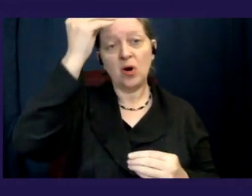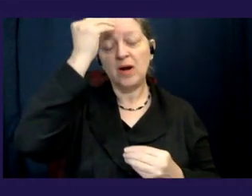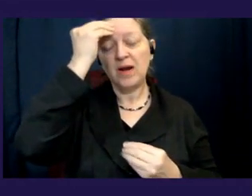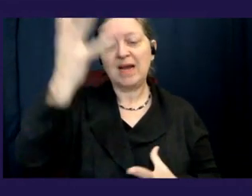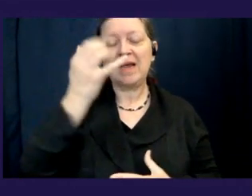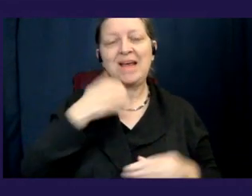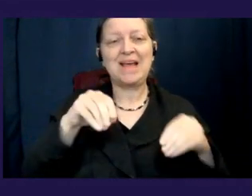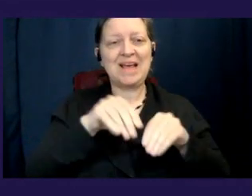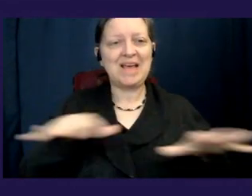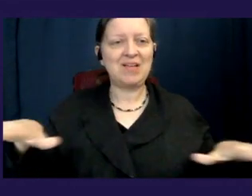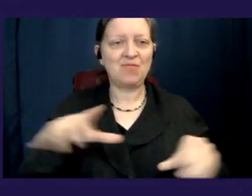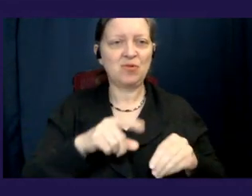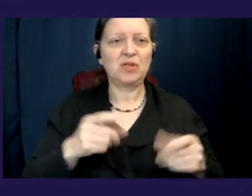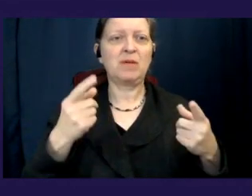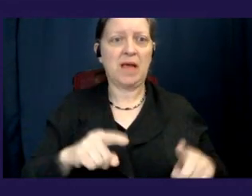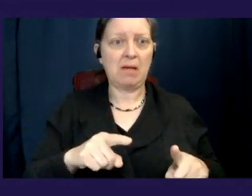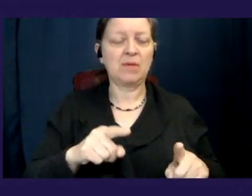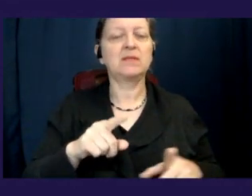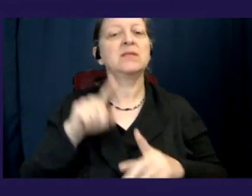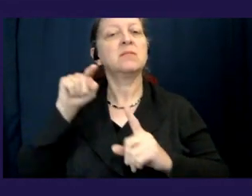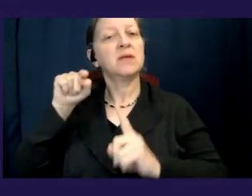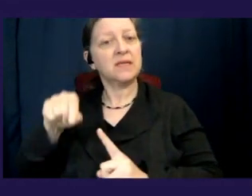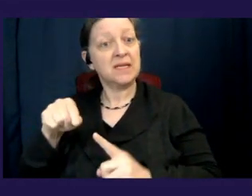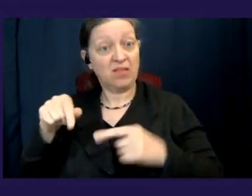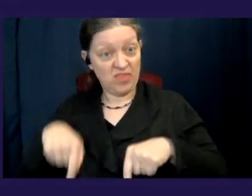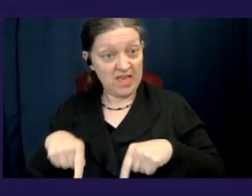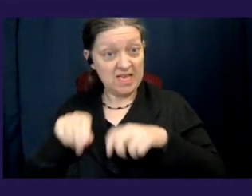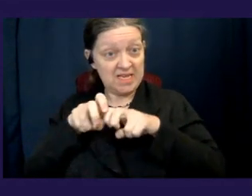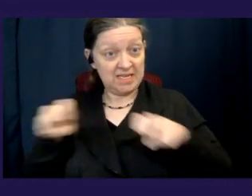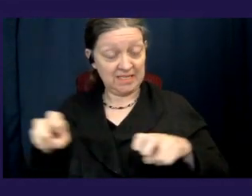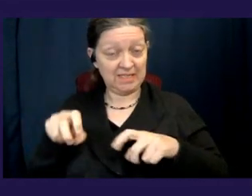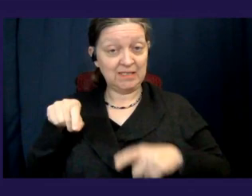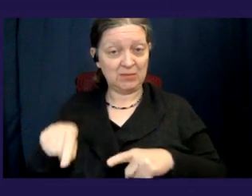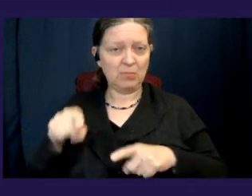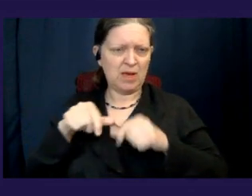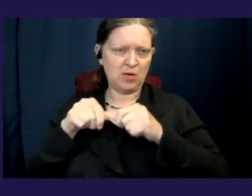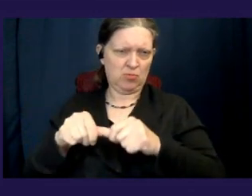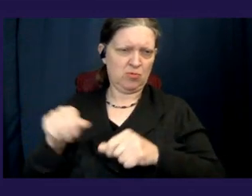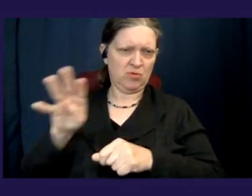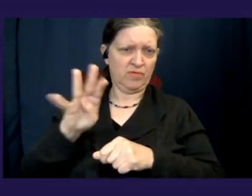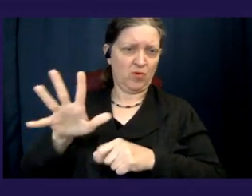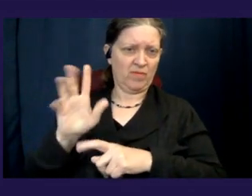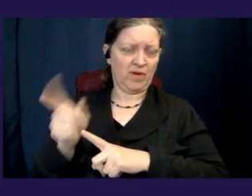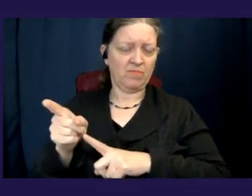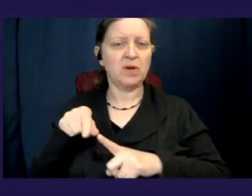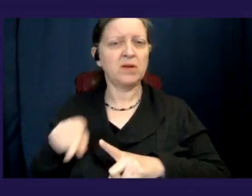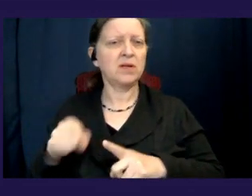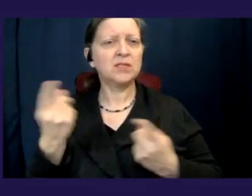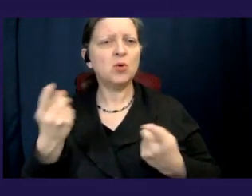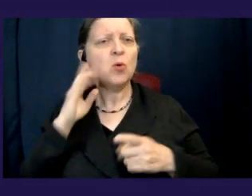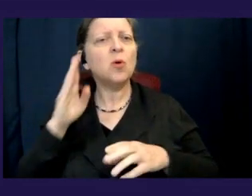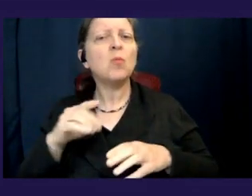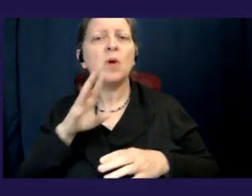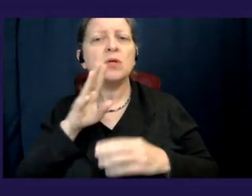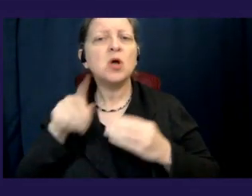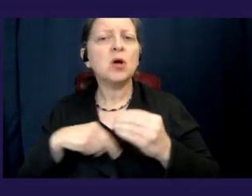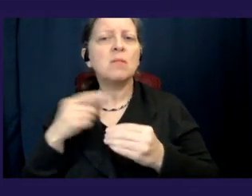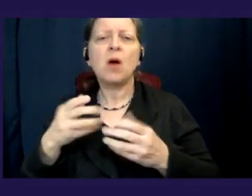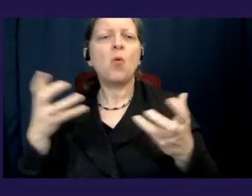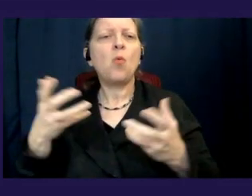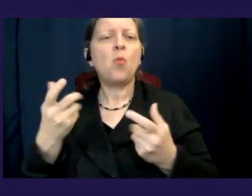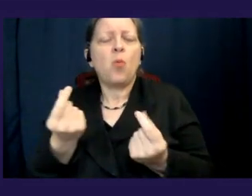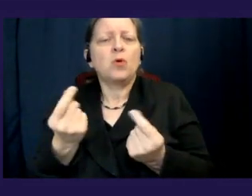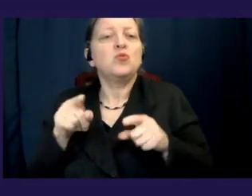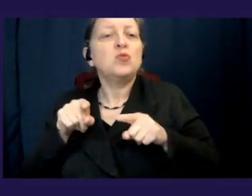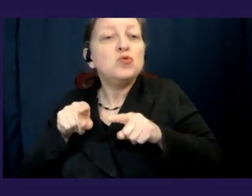minutes, we'll be hearing from a range of experts about actions that can be taken during an emergency while an infodemic